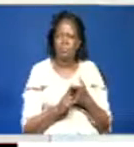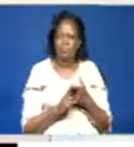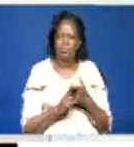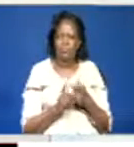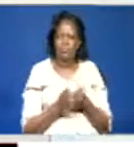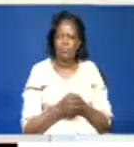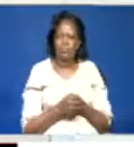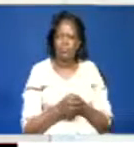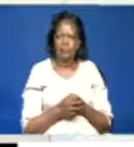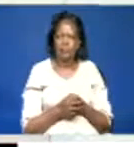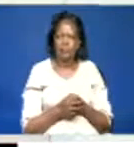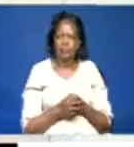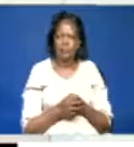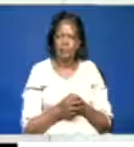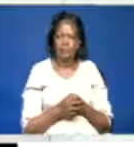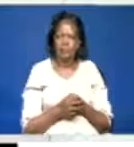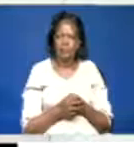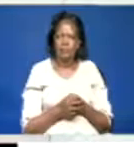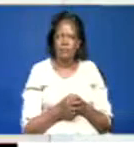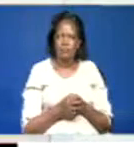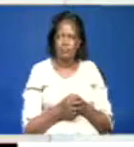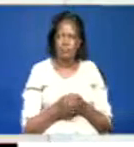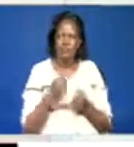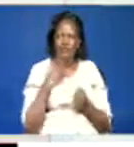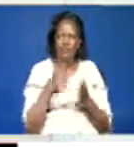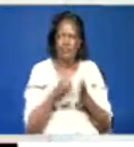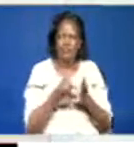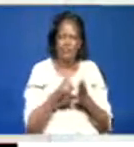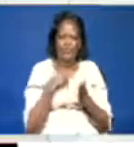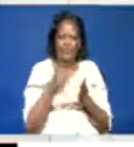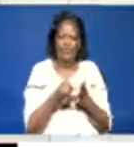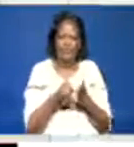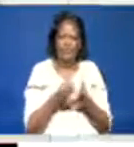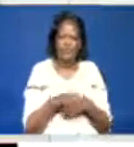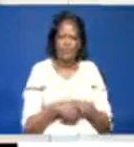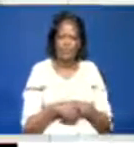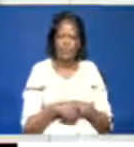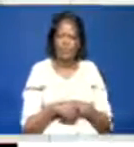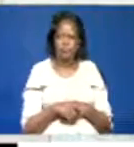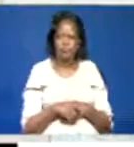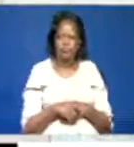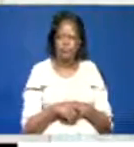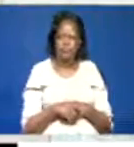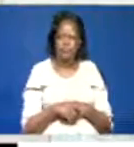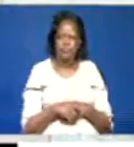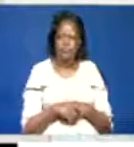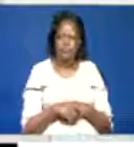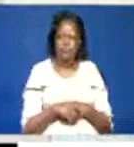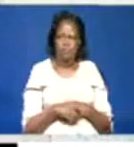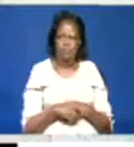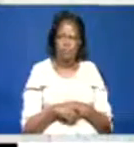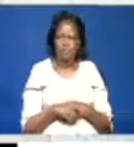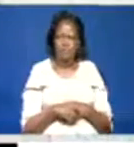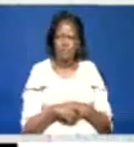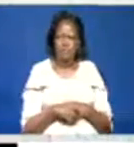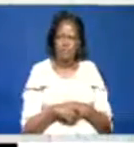And the problem with some directors, they are bosses. So when you are going to our school, maybe the evening and I go